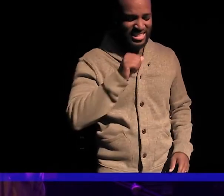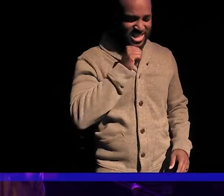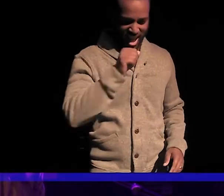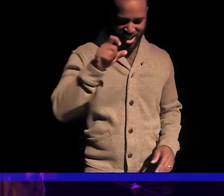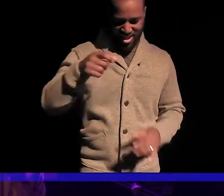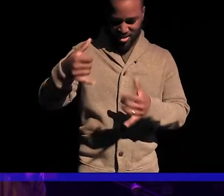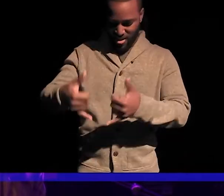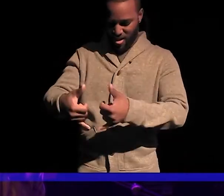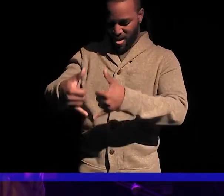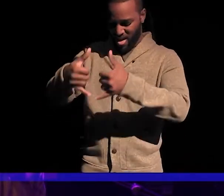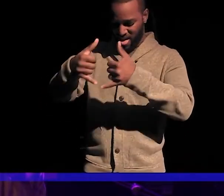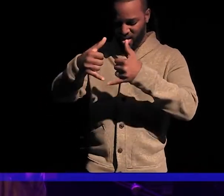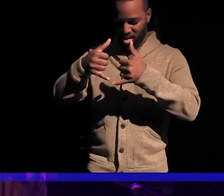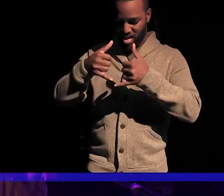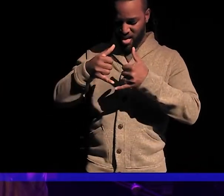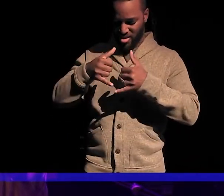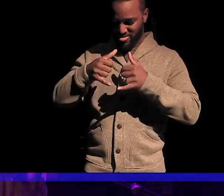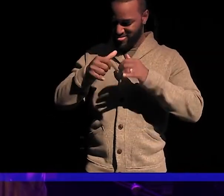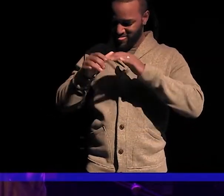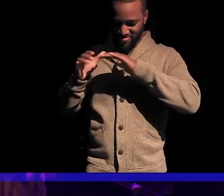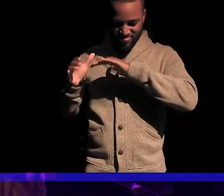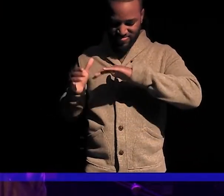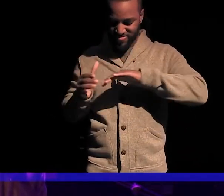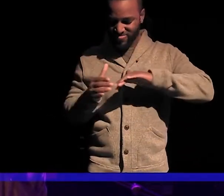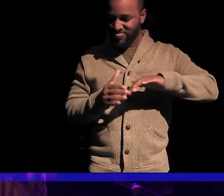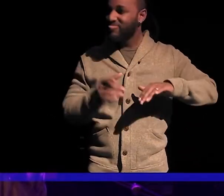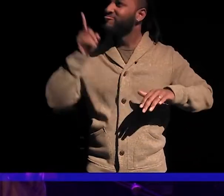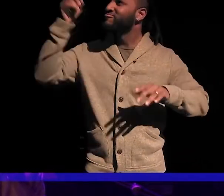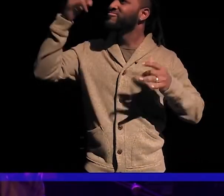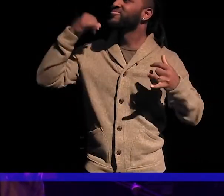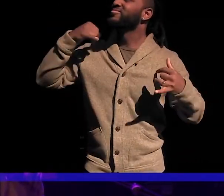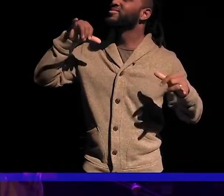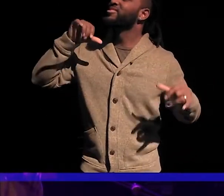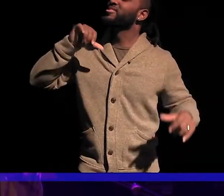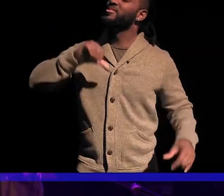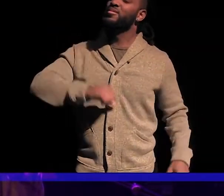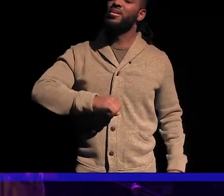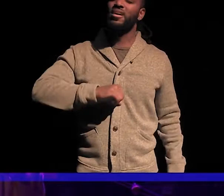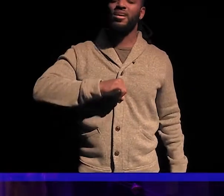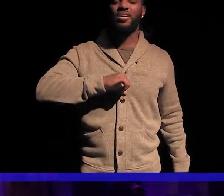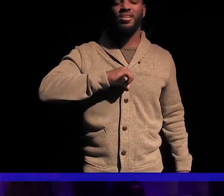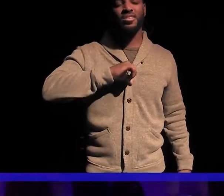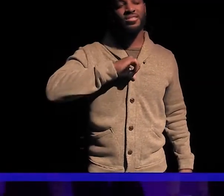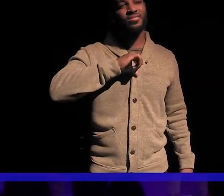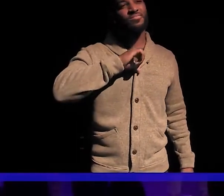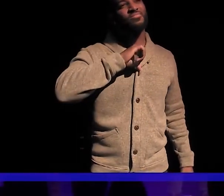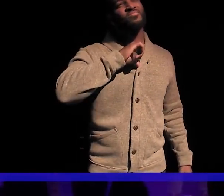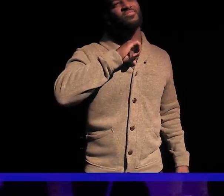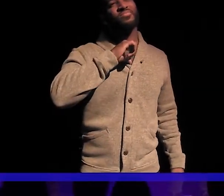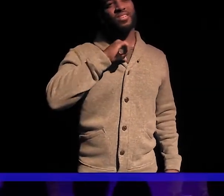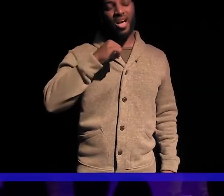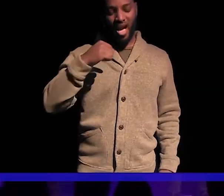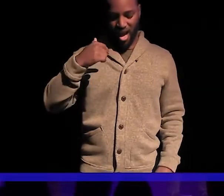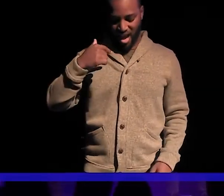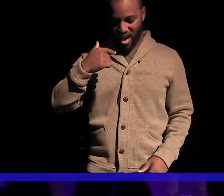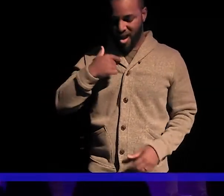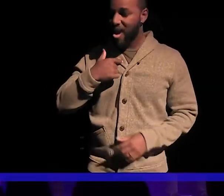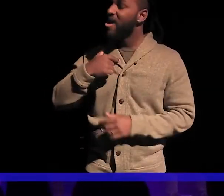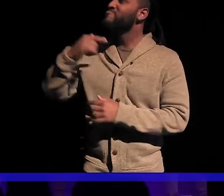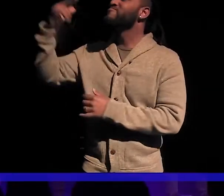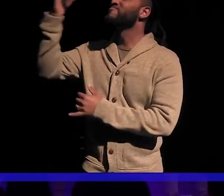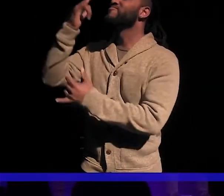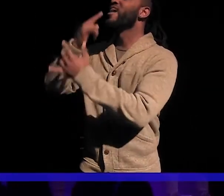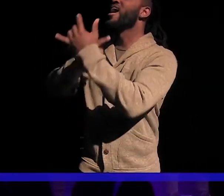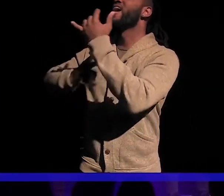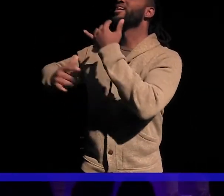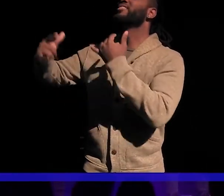a trophy to make you proud. And I'll never be more loved than